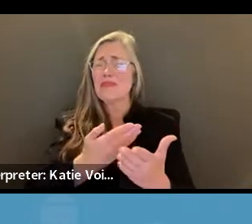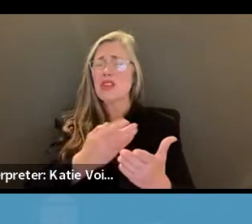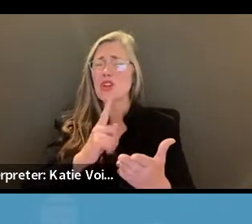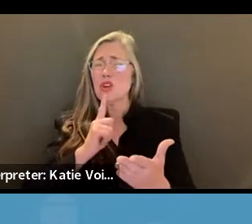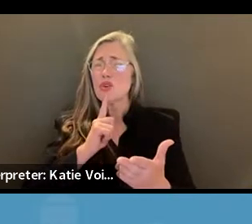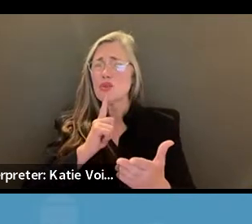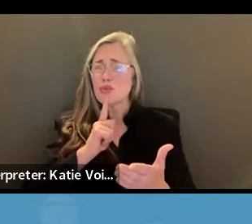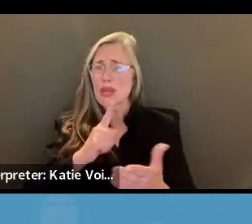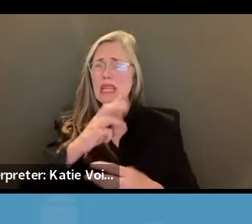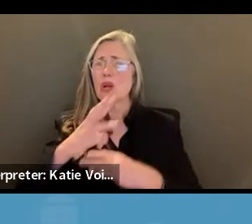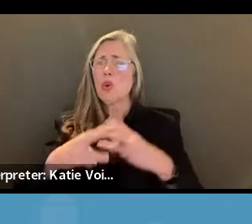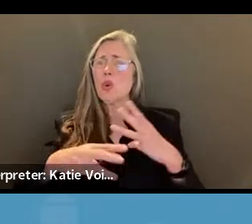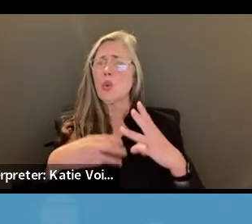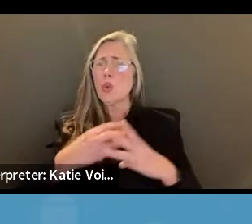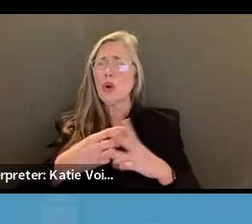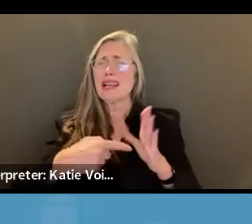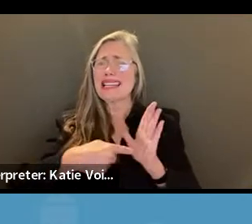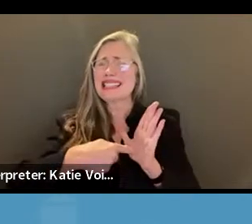have